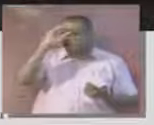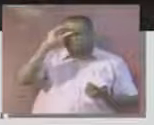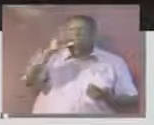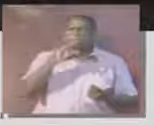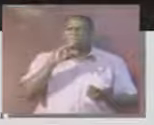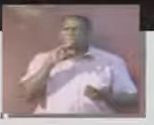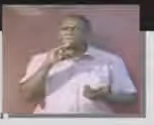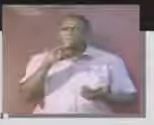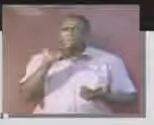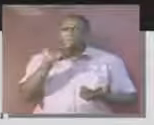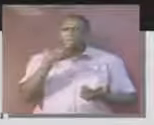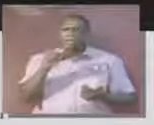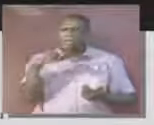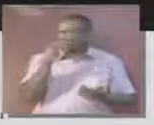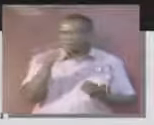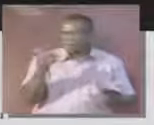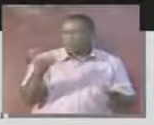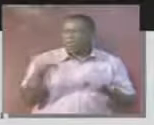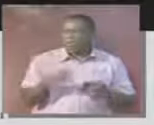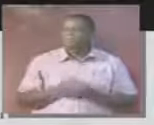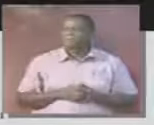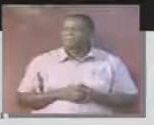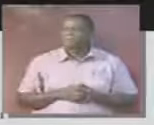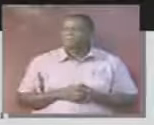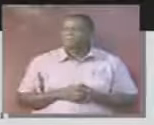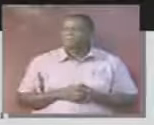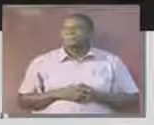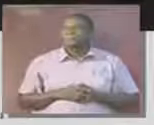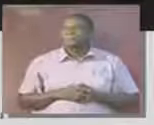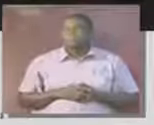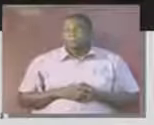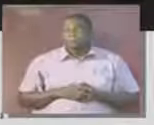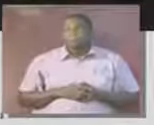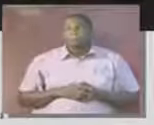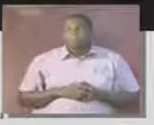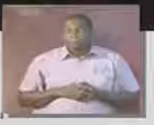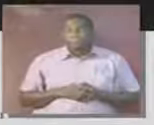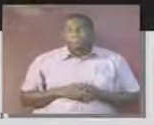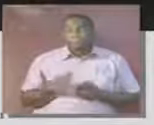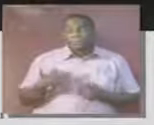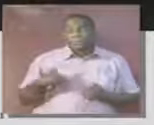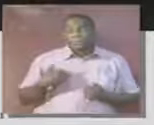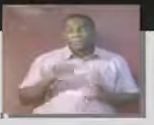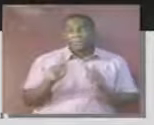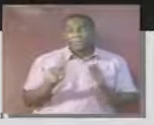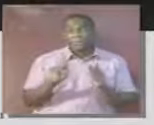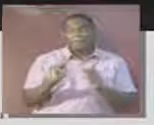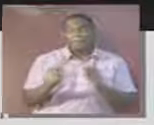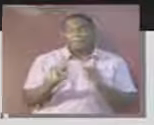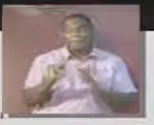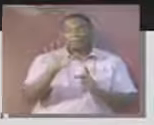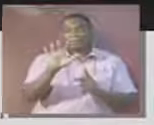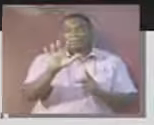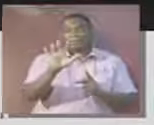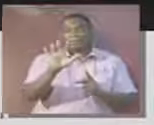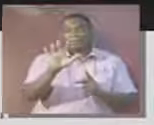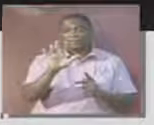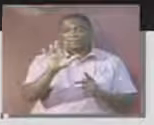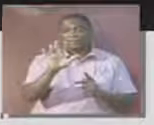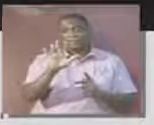that younger mobile age group constitutes the vast majority, about 55%, and that